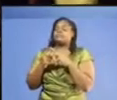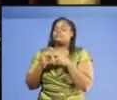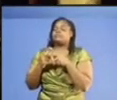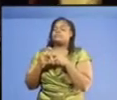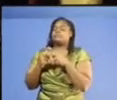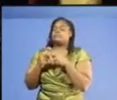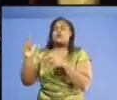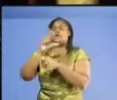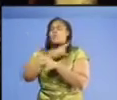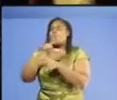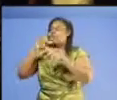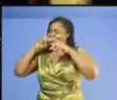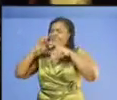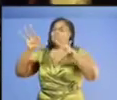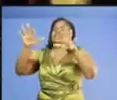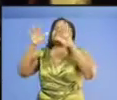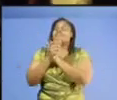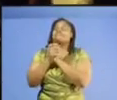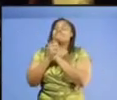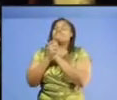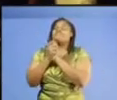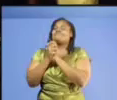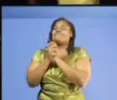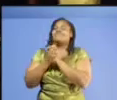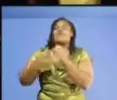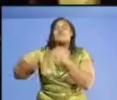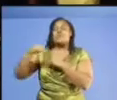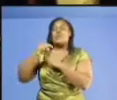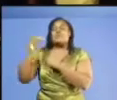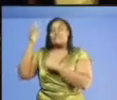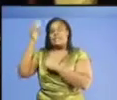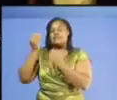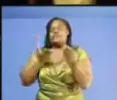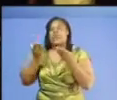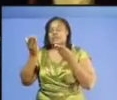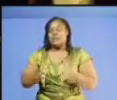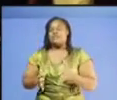Speak, Lord. Thy servant heareth.